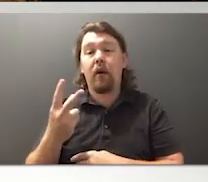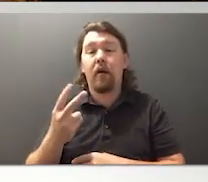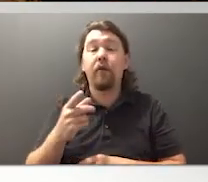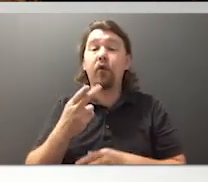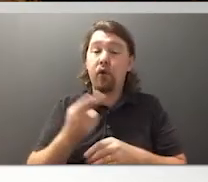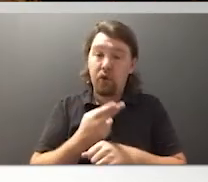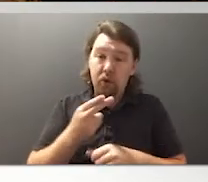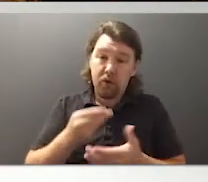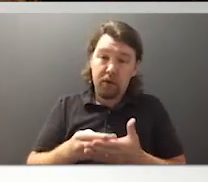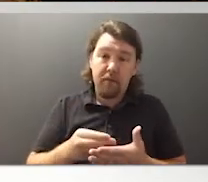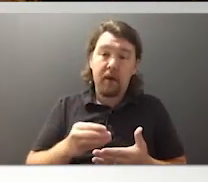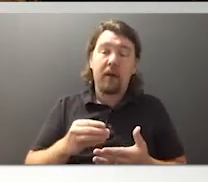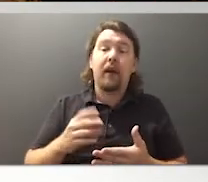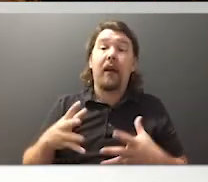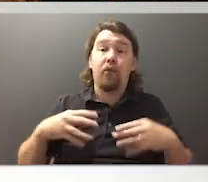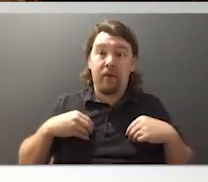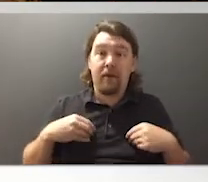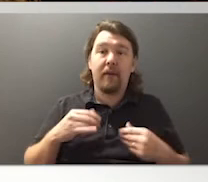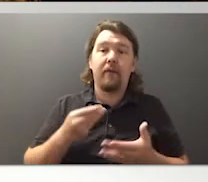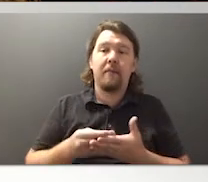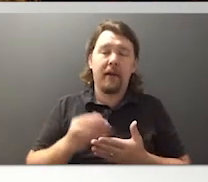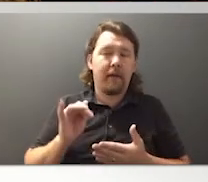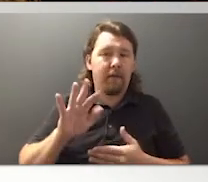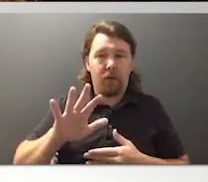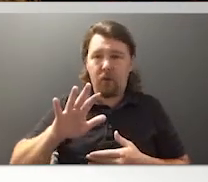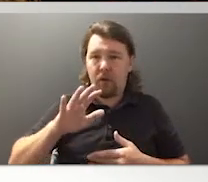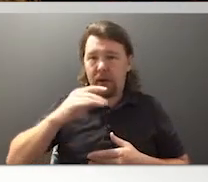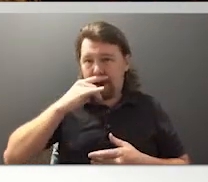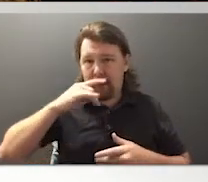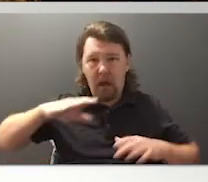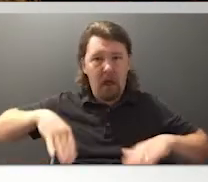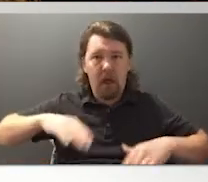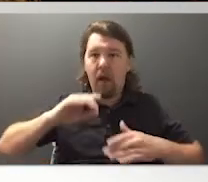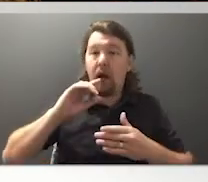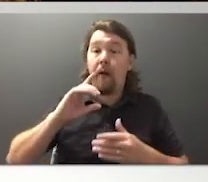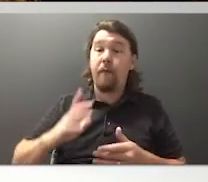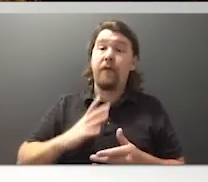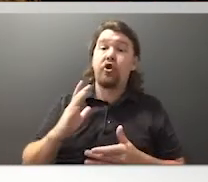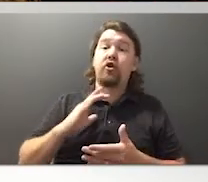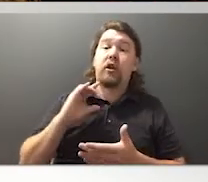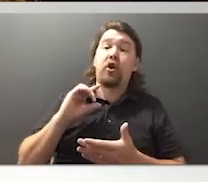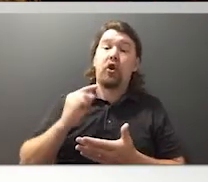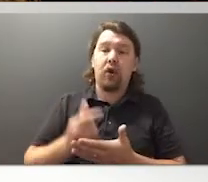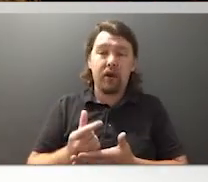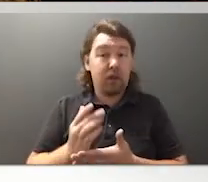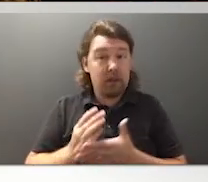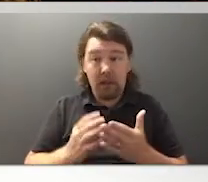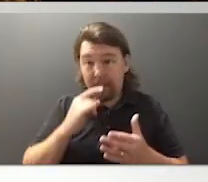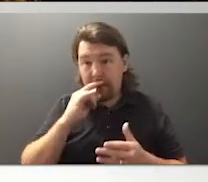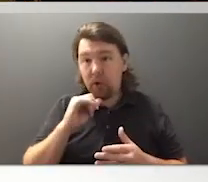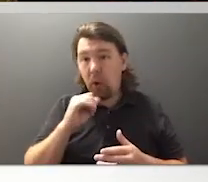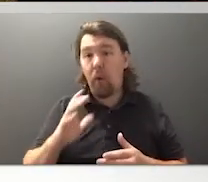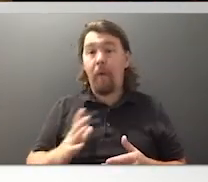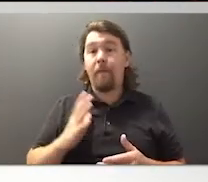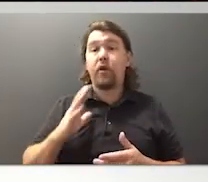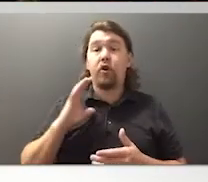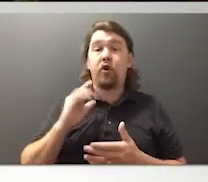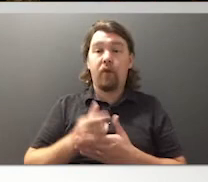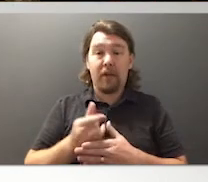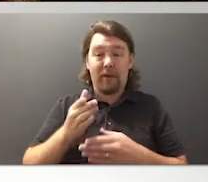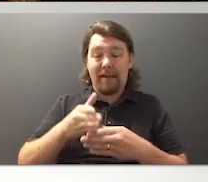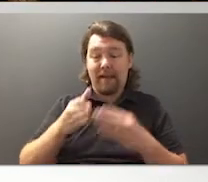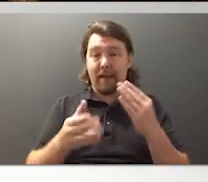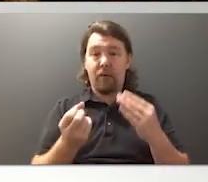receive funds if your child does not officially graduate. Some children don't officially graduate at the end of 12th grade. They